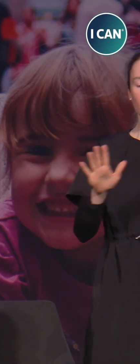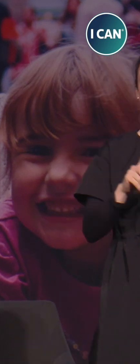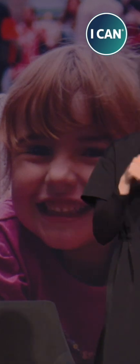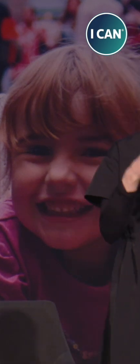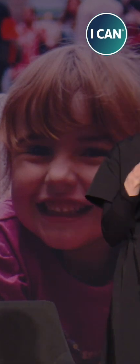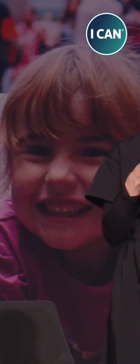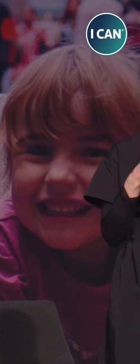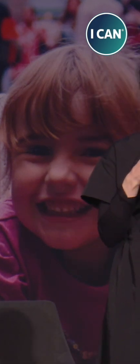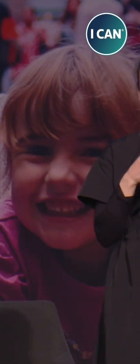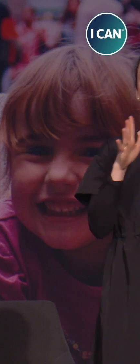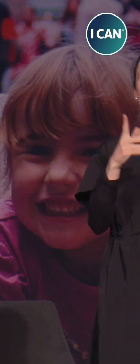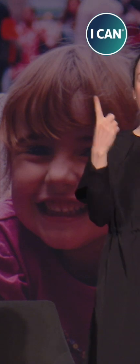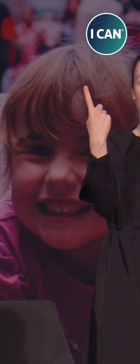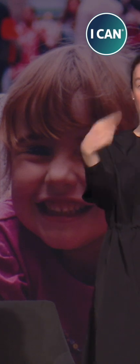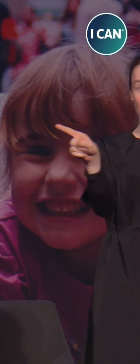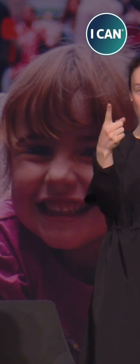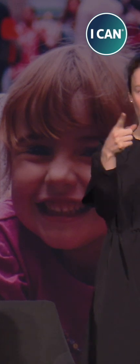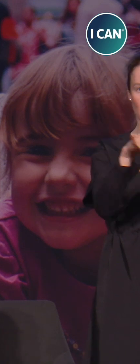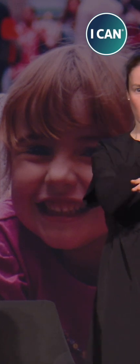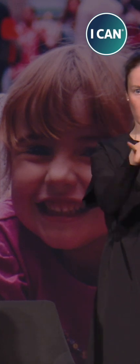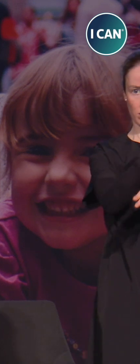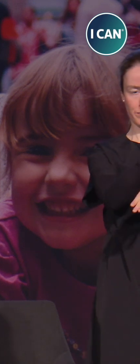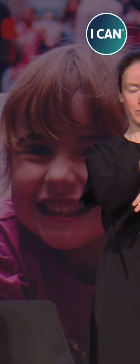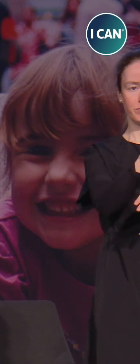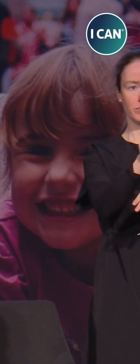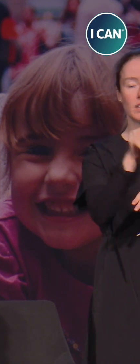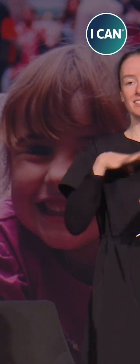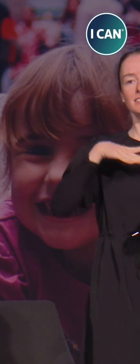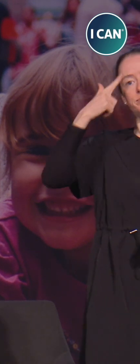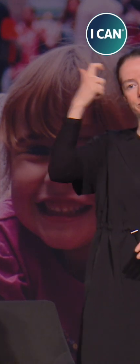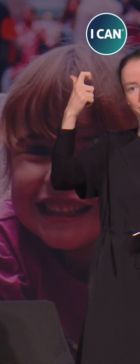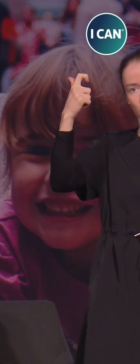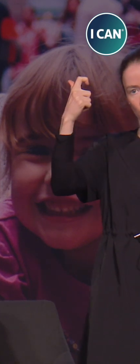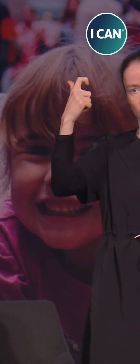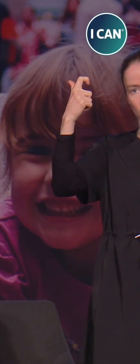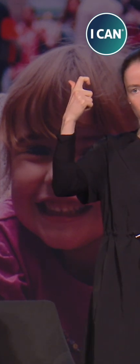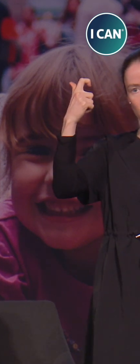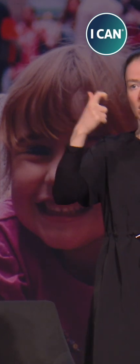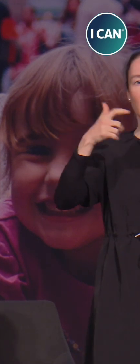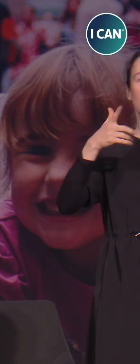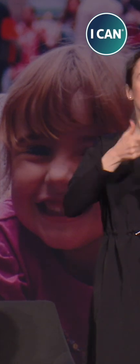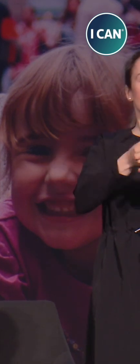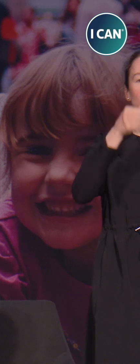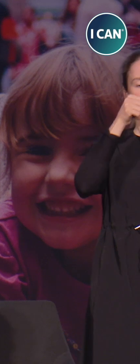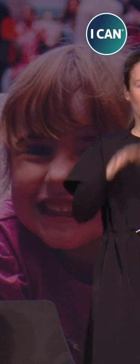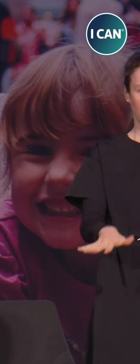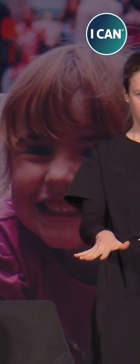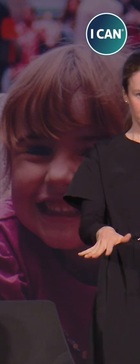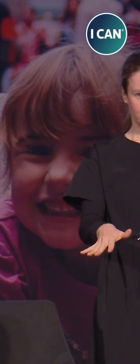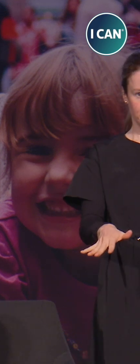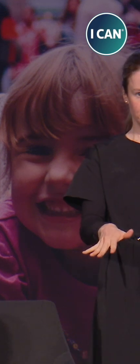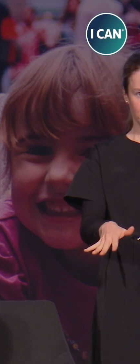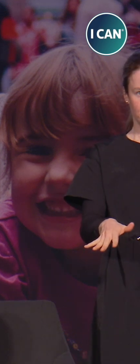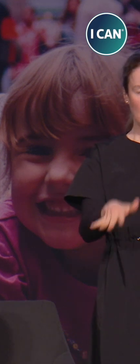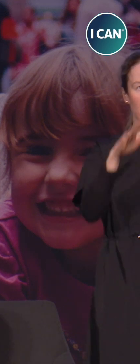So a musical, you think of an idea, say a dragon or something. Then you build on it. You maybe